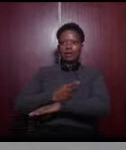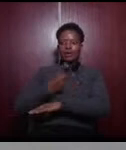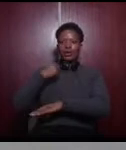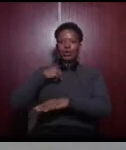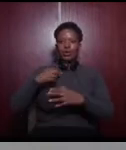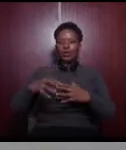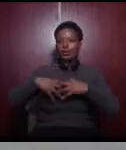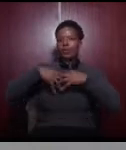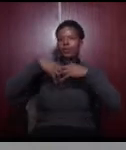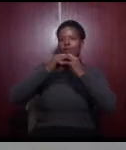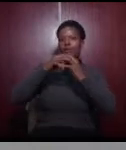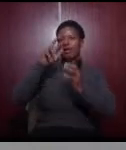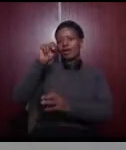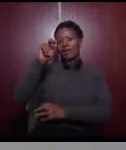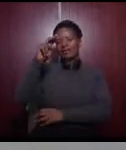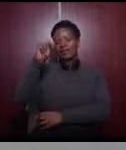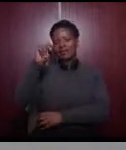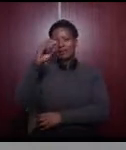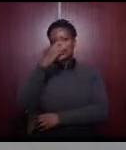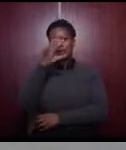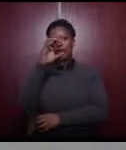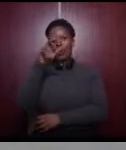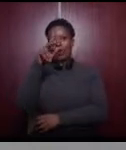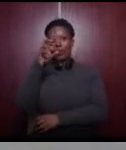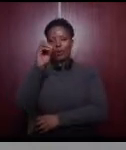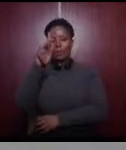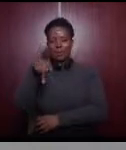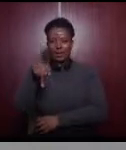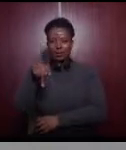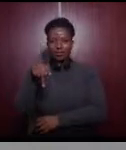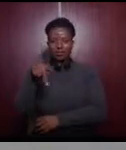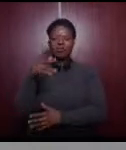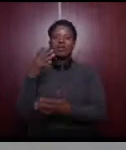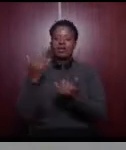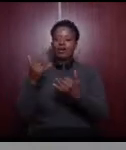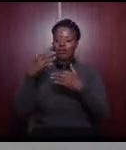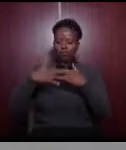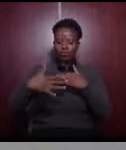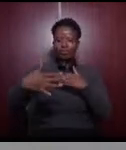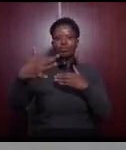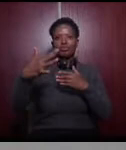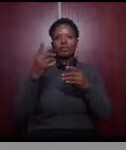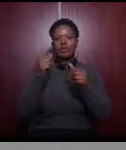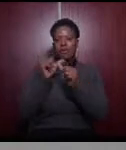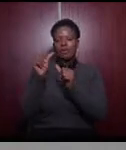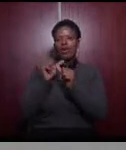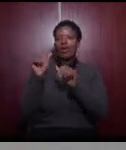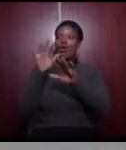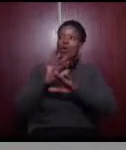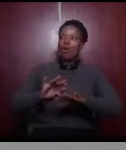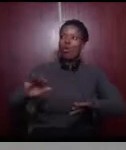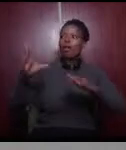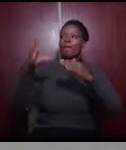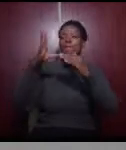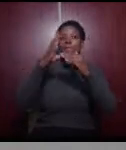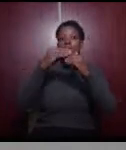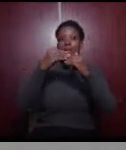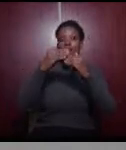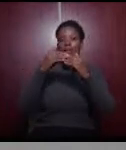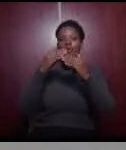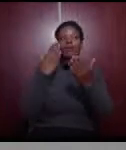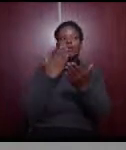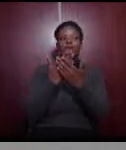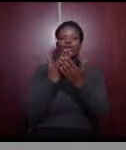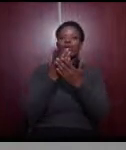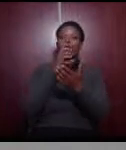the NCOP. So I'm going to allow the honorable members on the platform, if there's anything that you want to